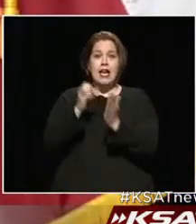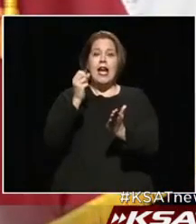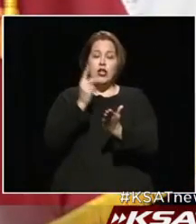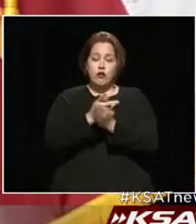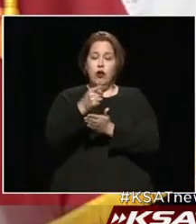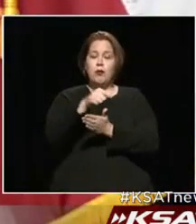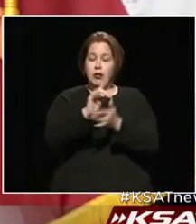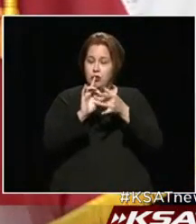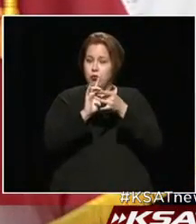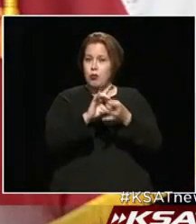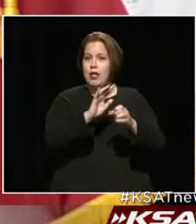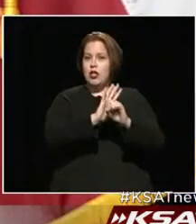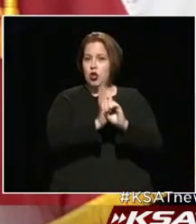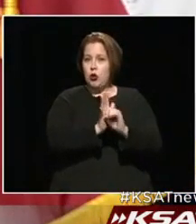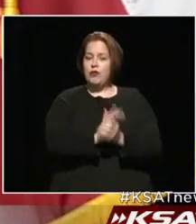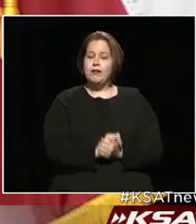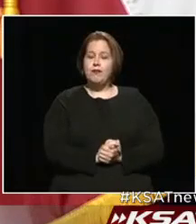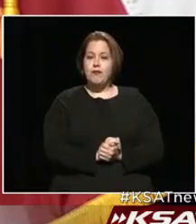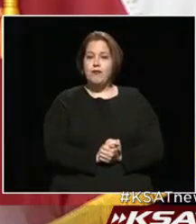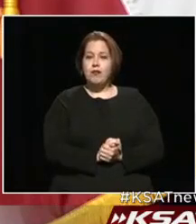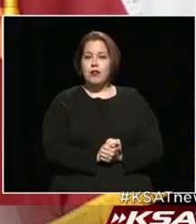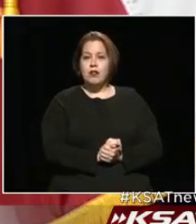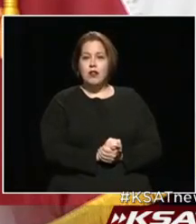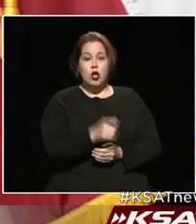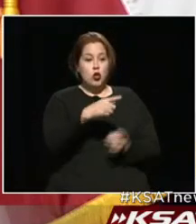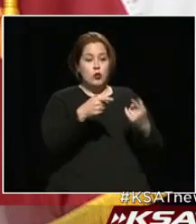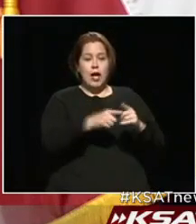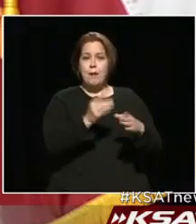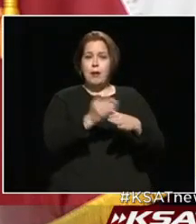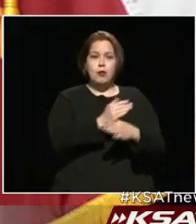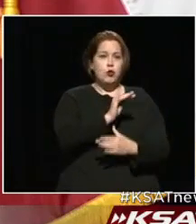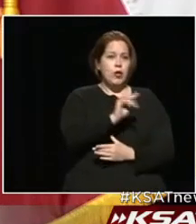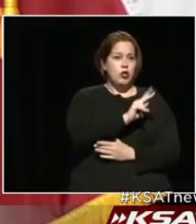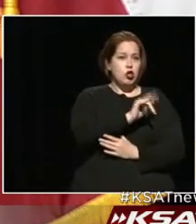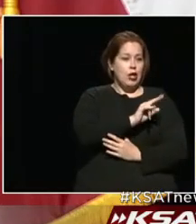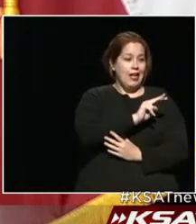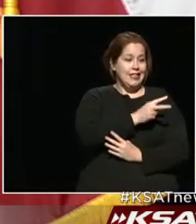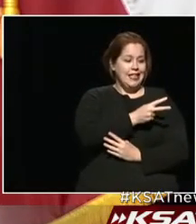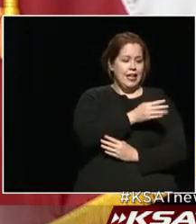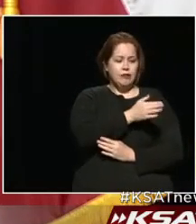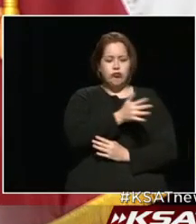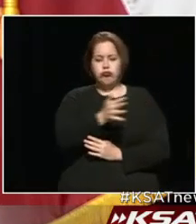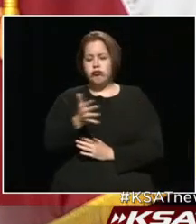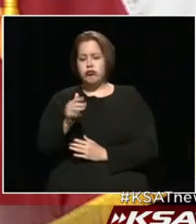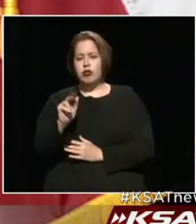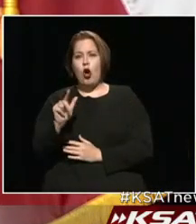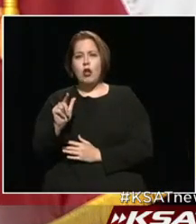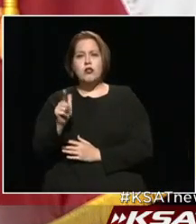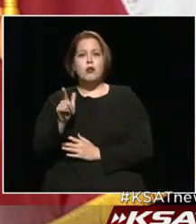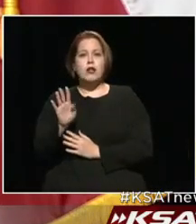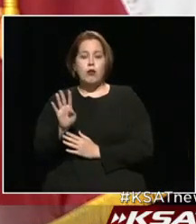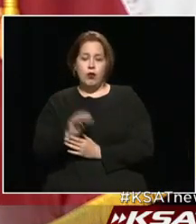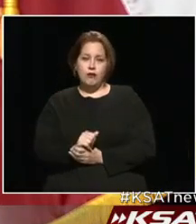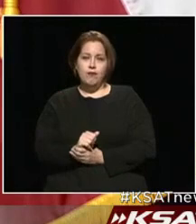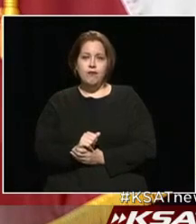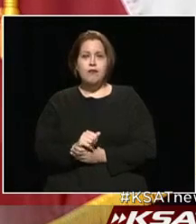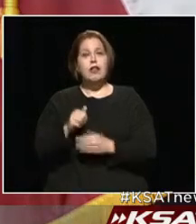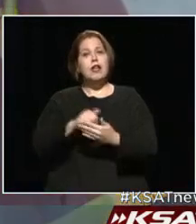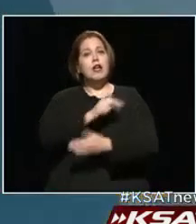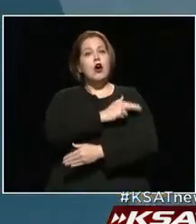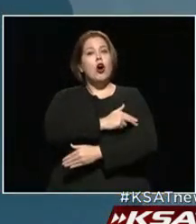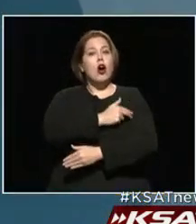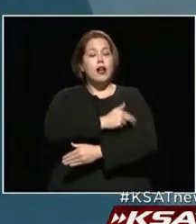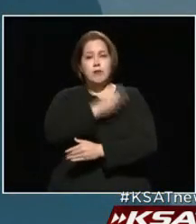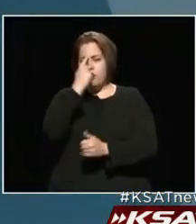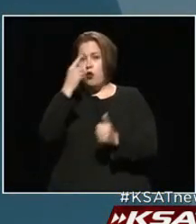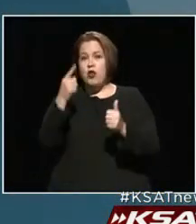deaths were indeed COVID-19 related, and those occurred between July 2nd and August 24th. Over in our hospitals,